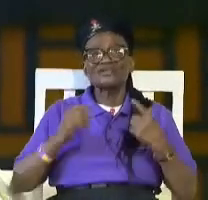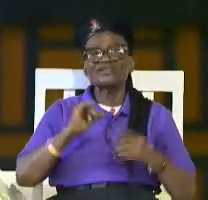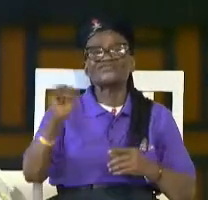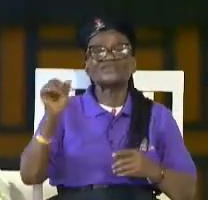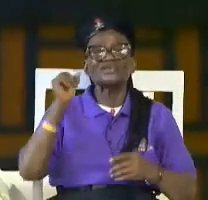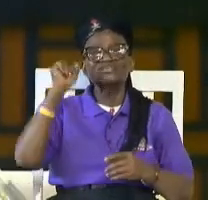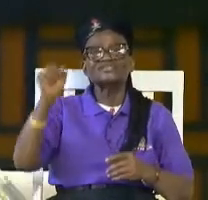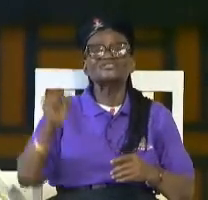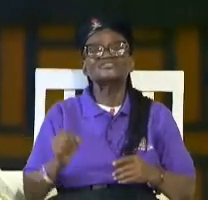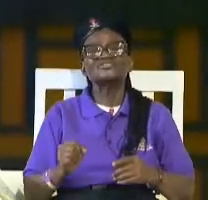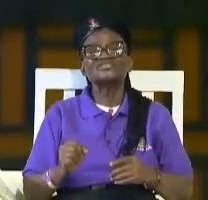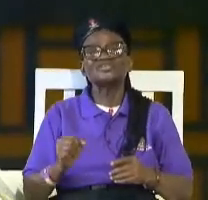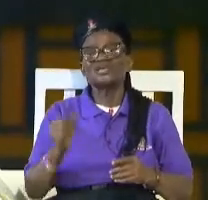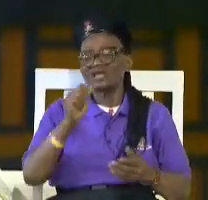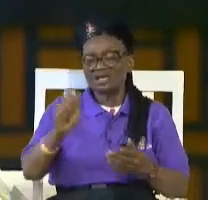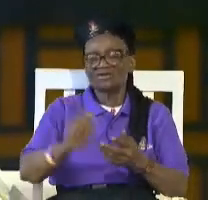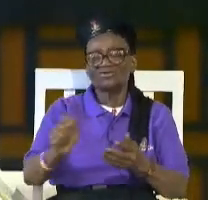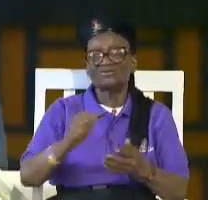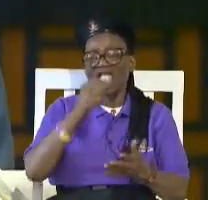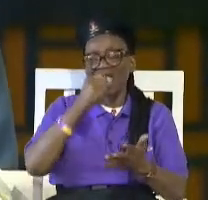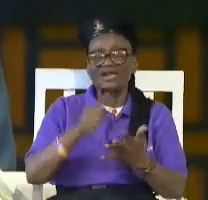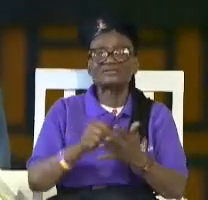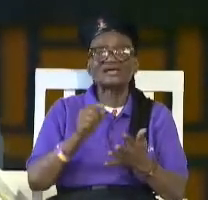She opted to write a letter to Daddy Gio.